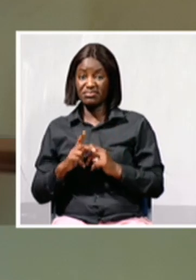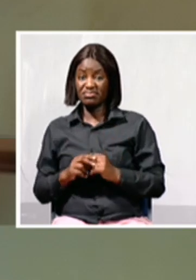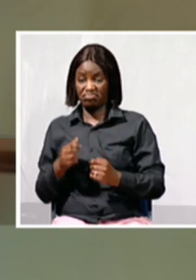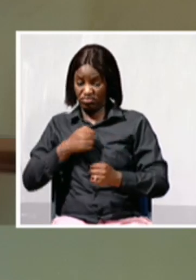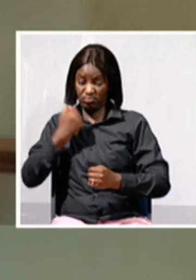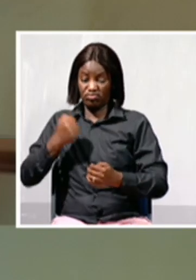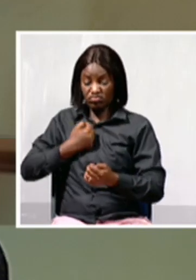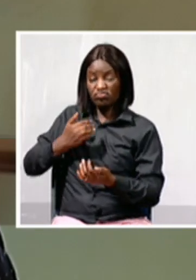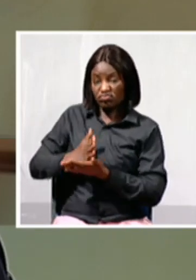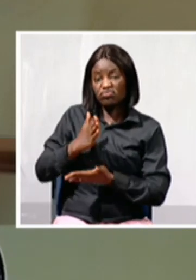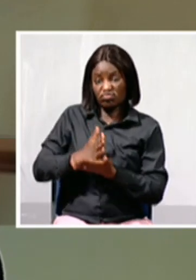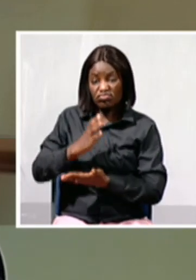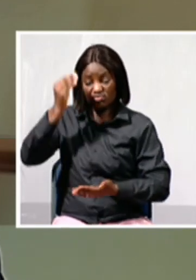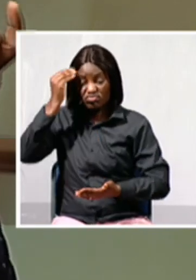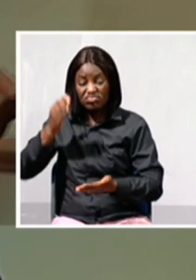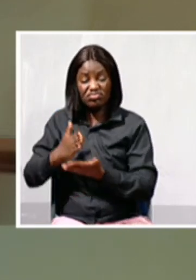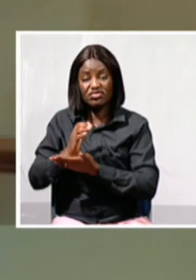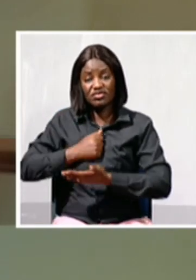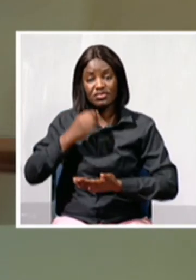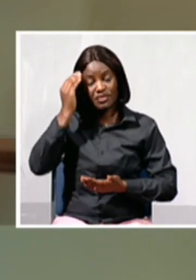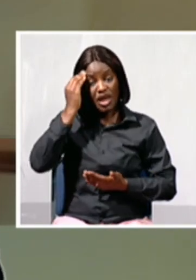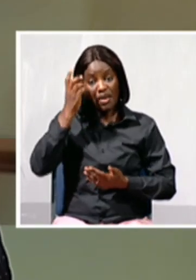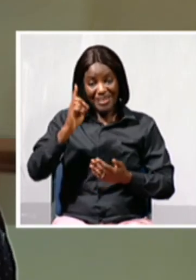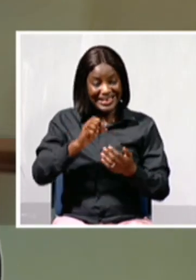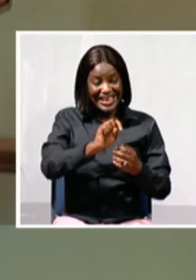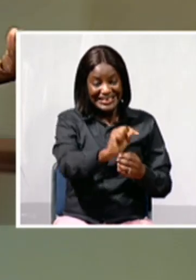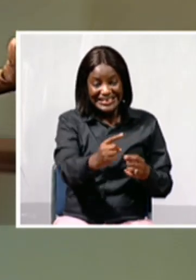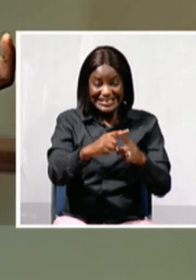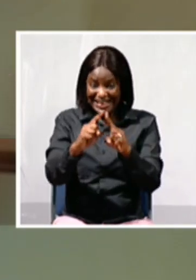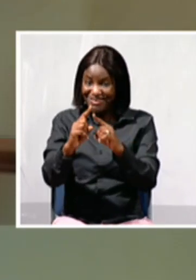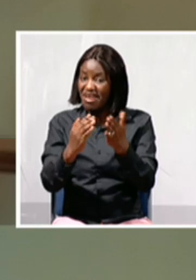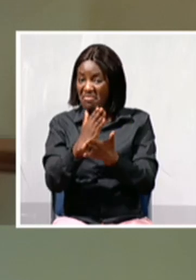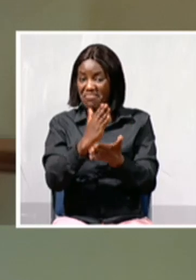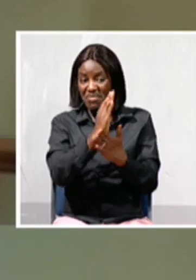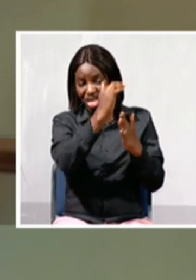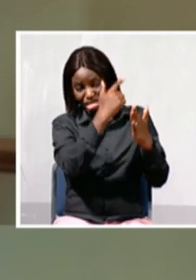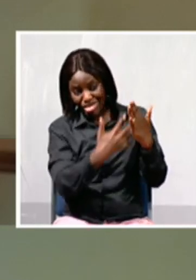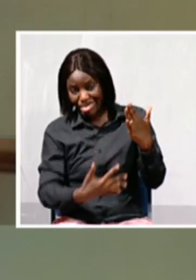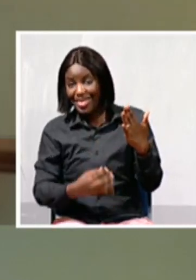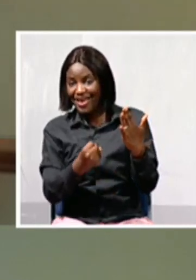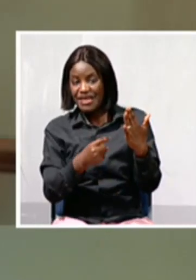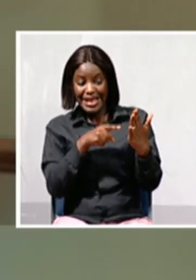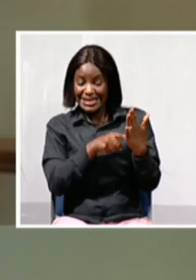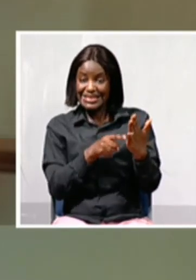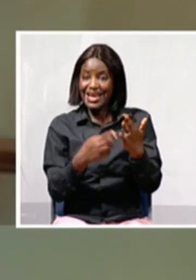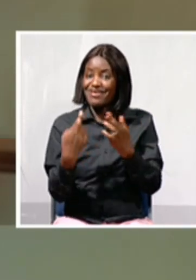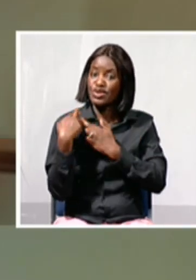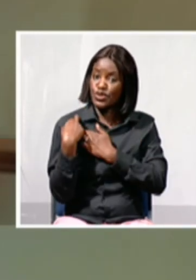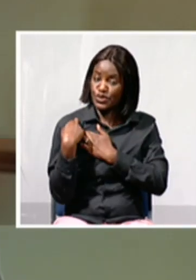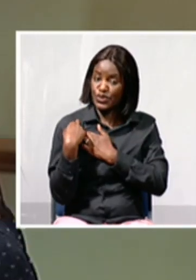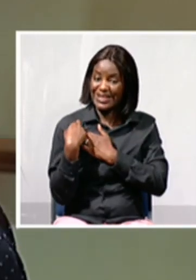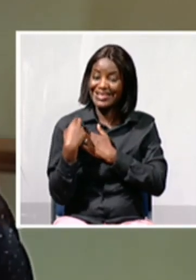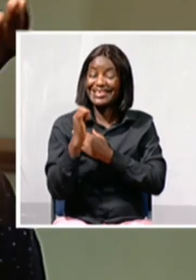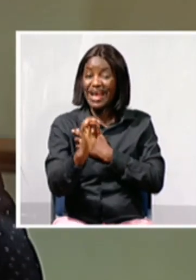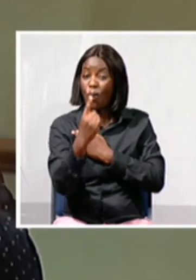comes with a responsibility. The right that came with getting registered to vote comes with the responsibility to actually go and vote,